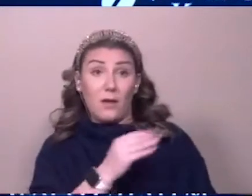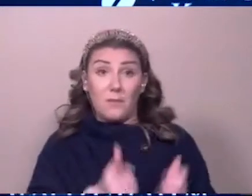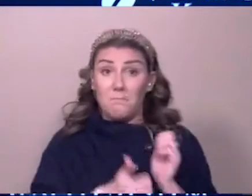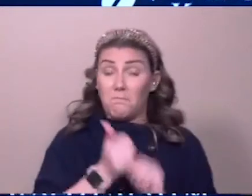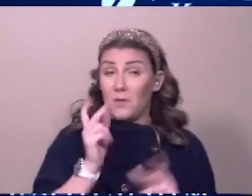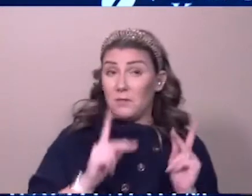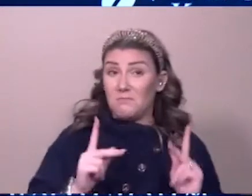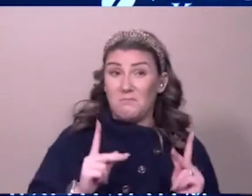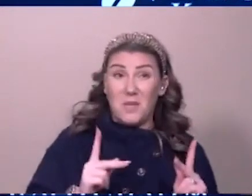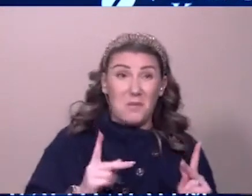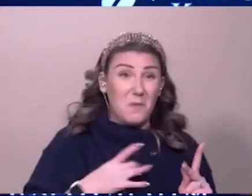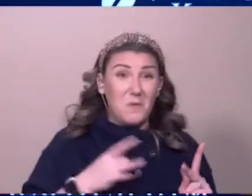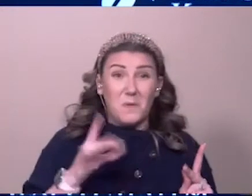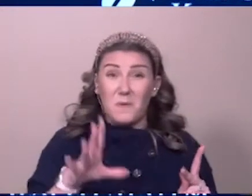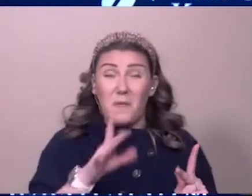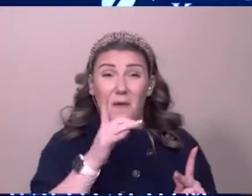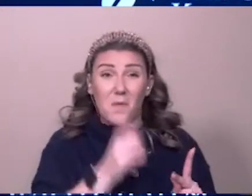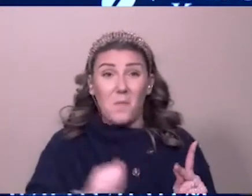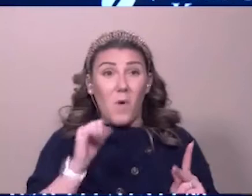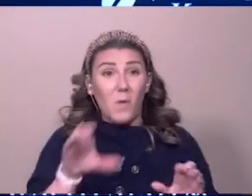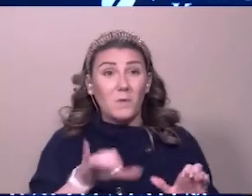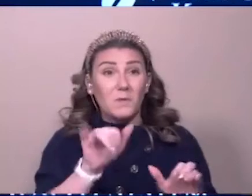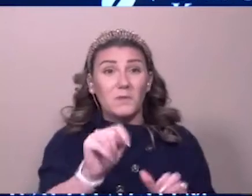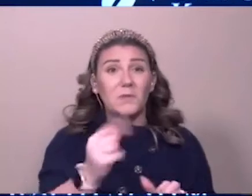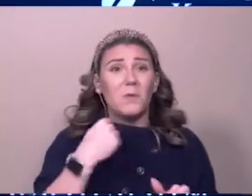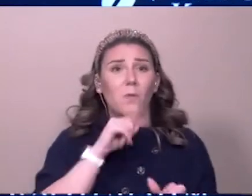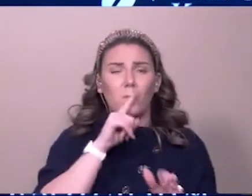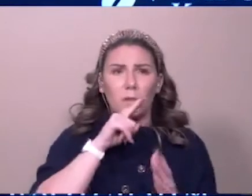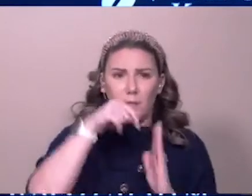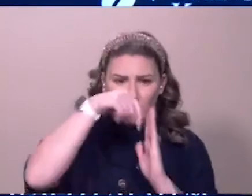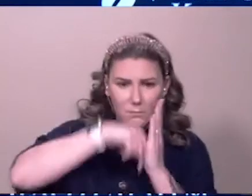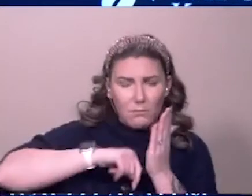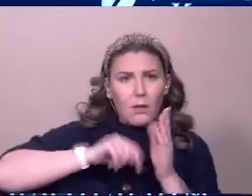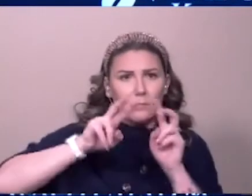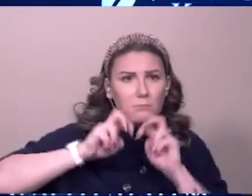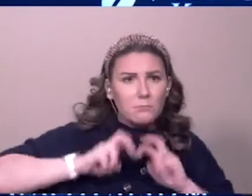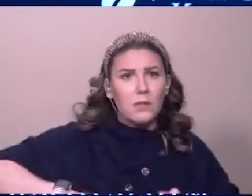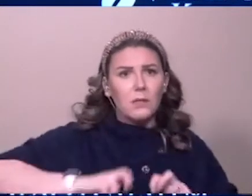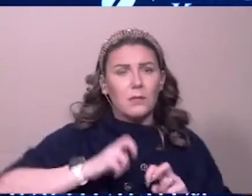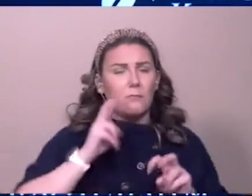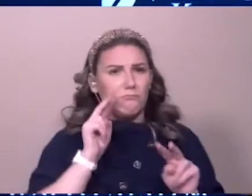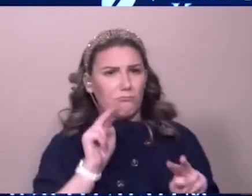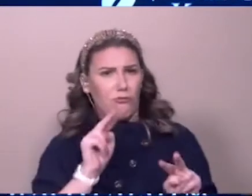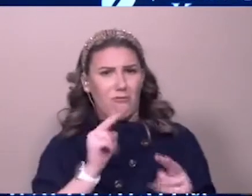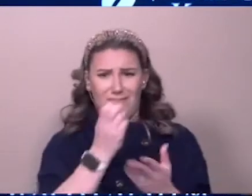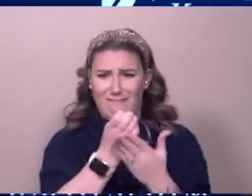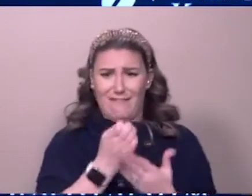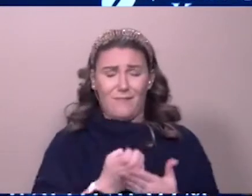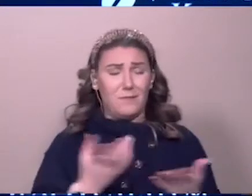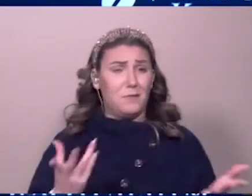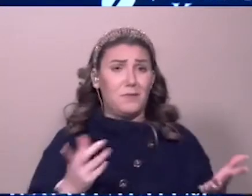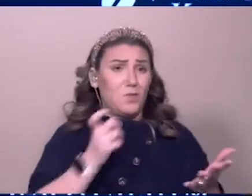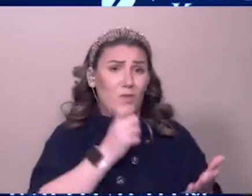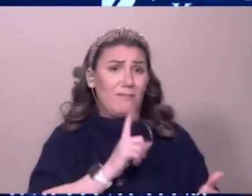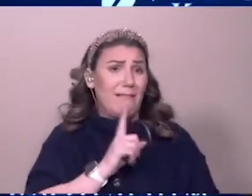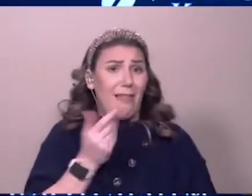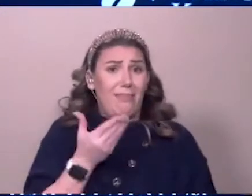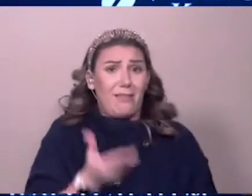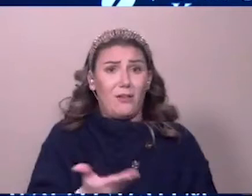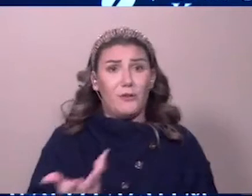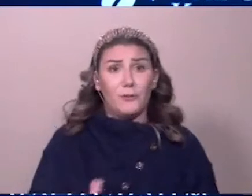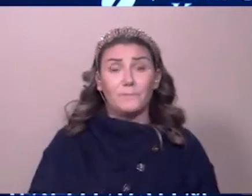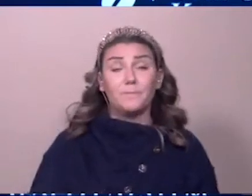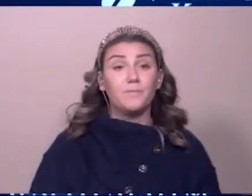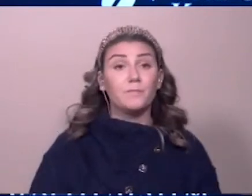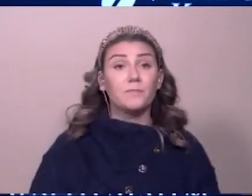it because we've examined and taken a hard look. Our Pharmacy and Therapeutics Committee has taken a hard look at that and said, the evidence just really isn't there, and